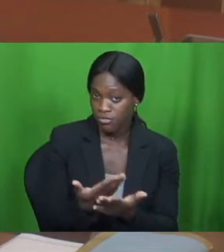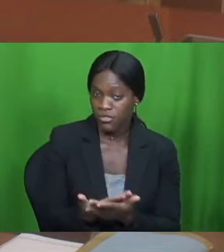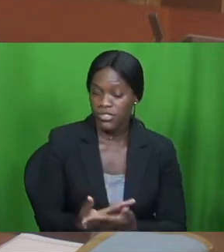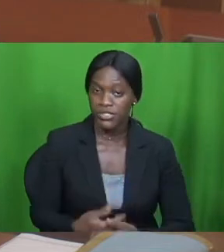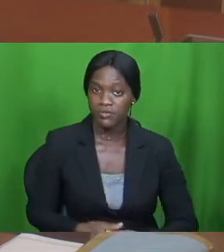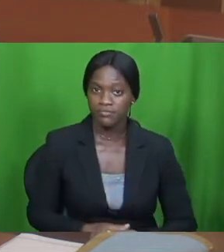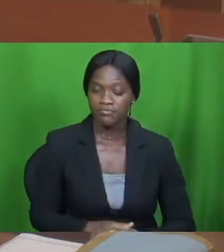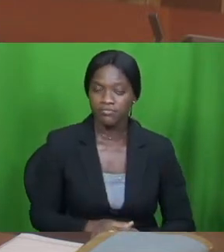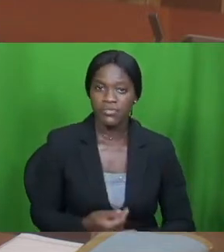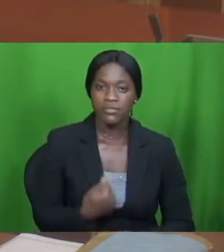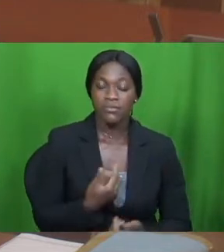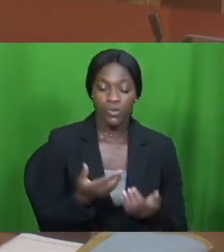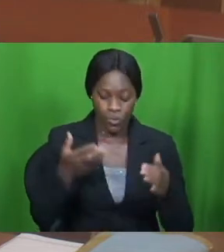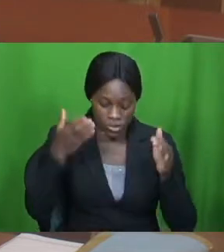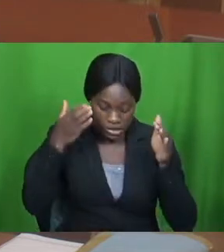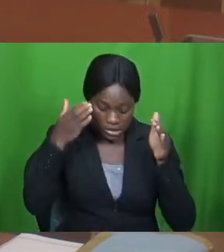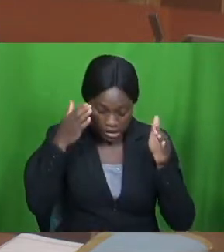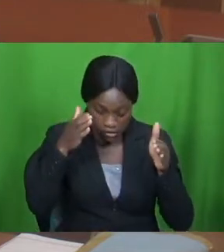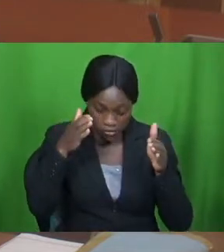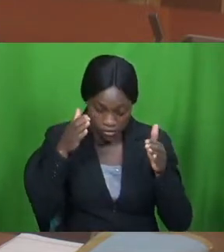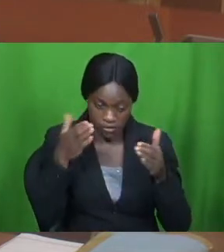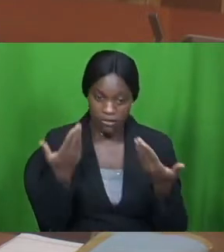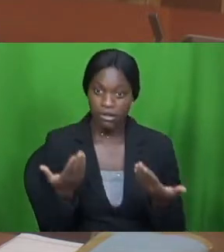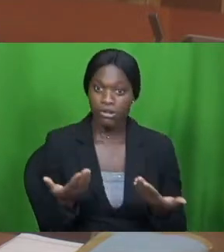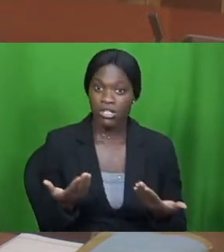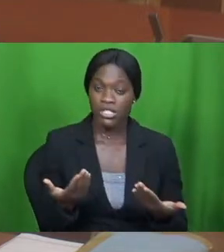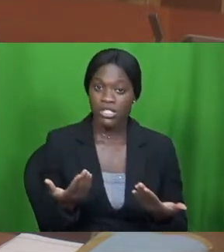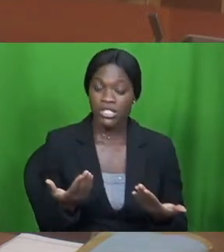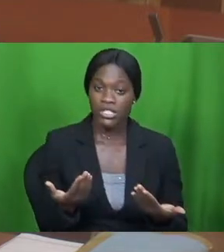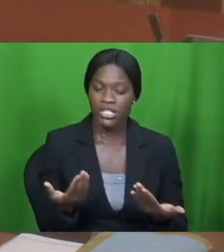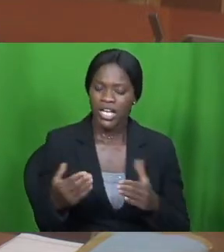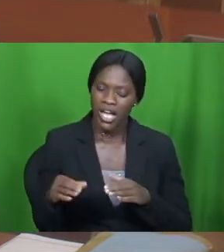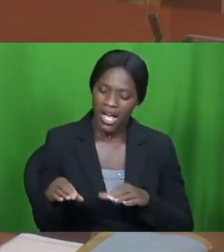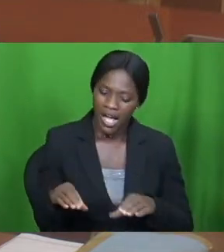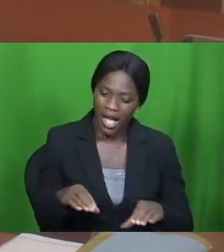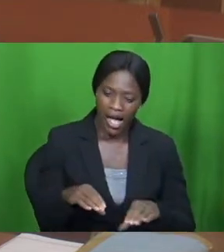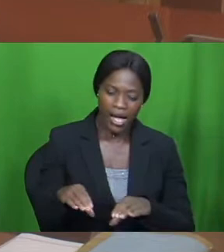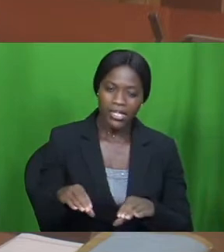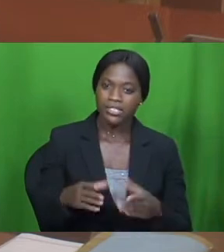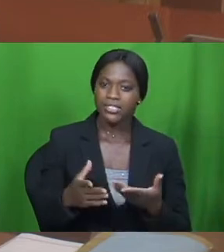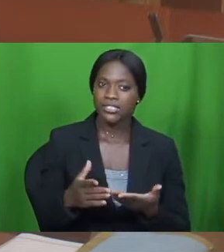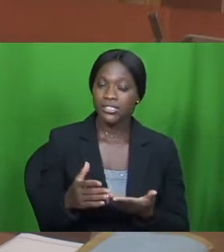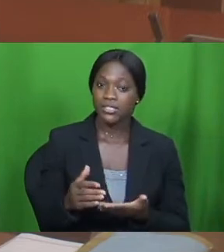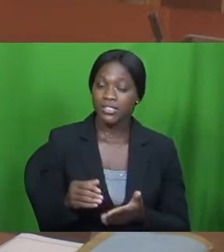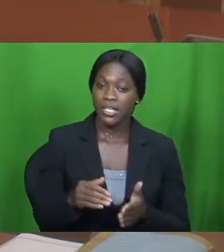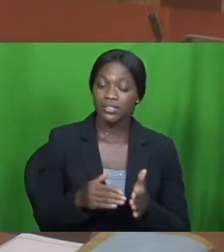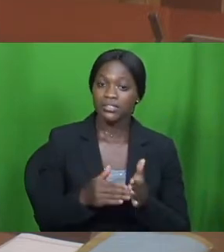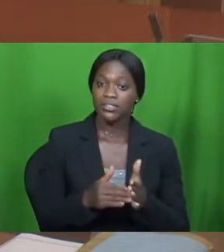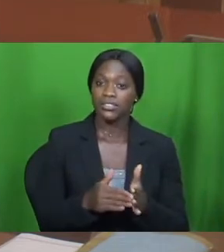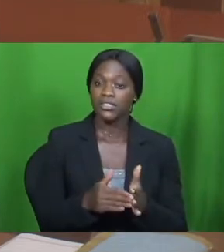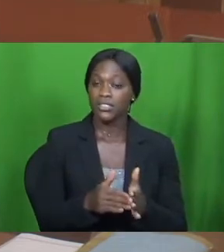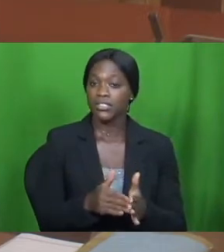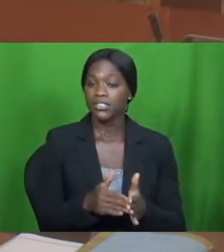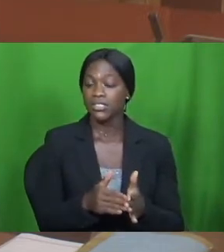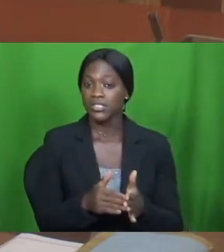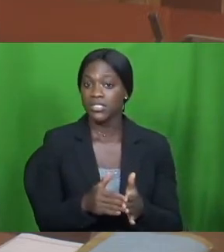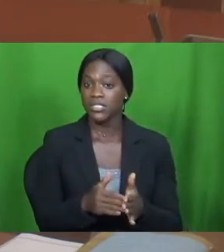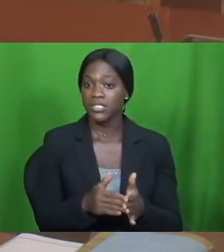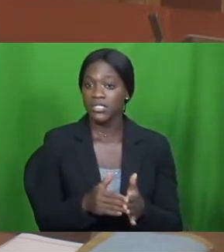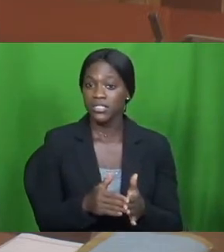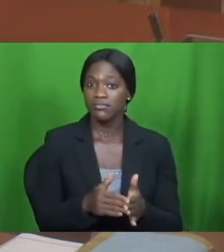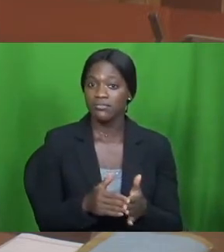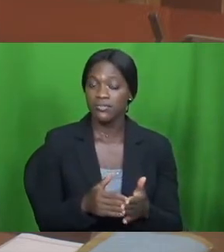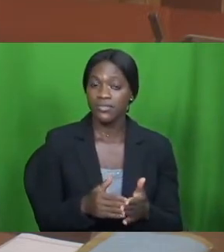I want to focus on his actions that ultimately led to the